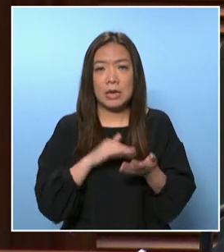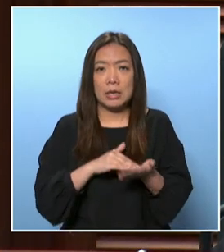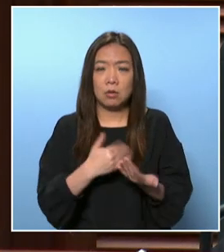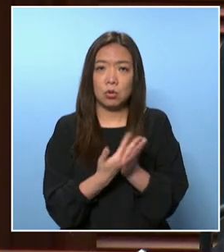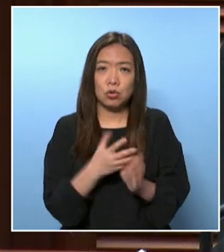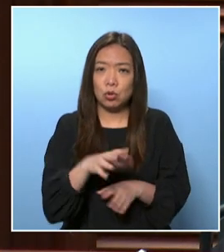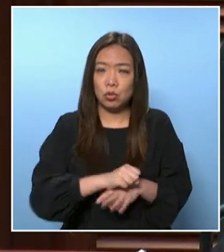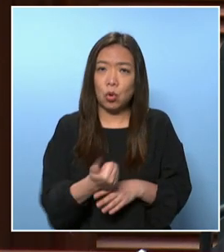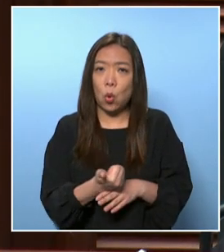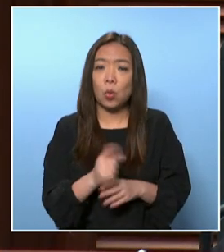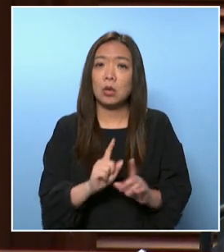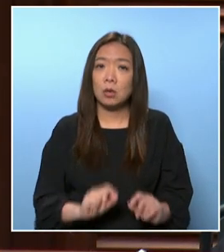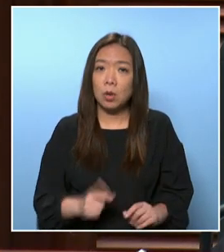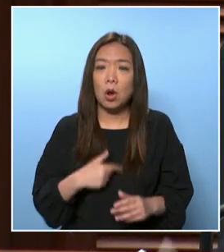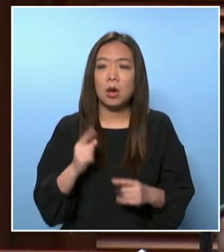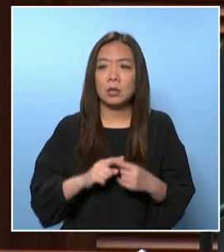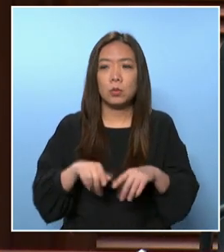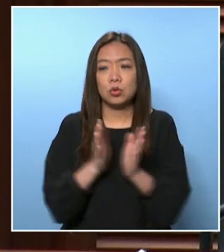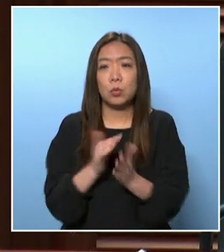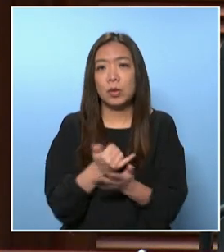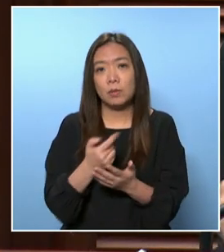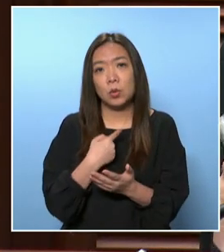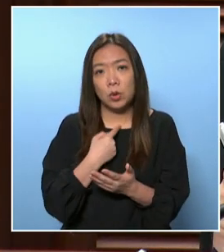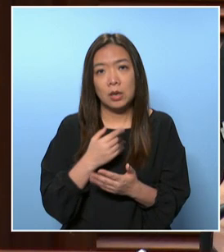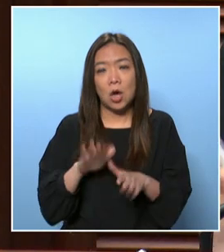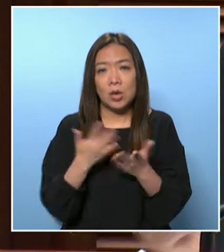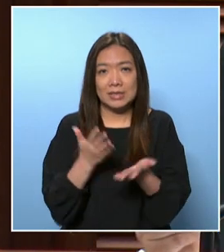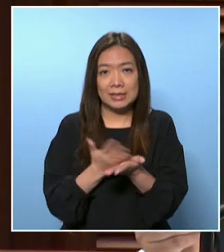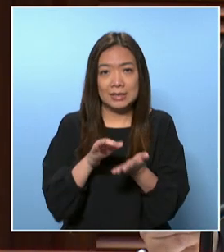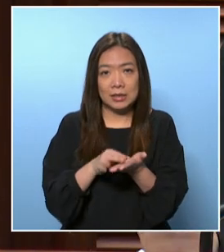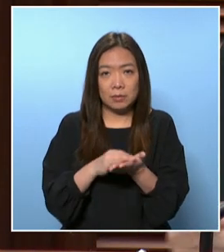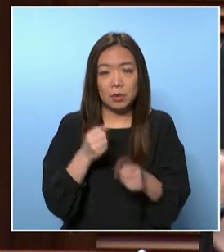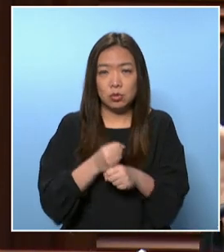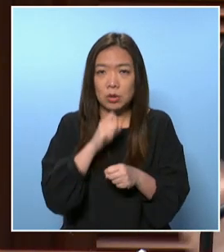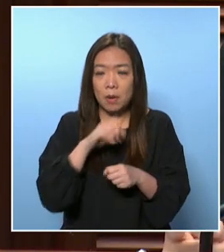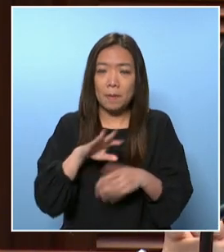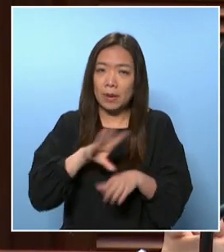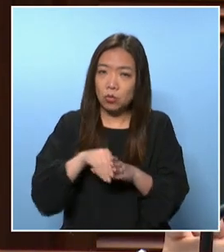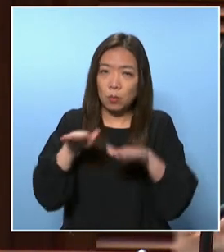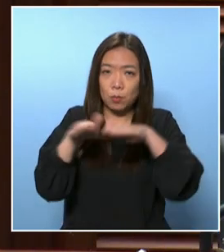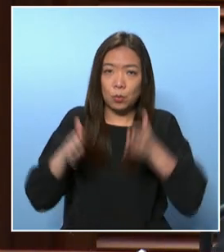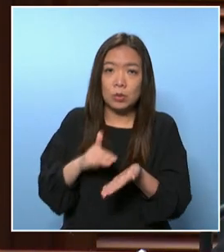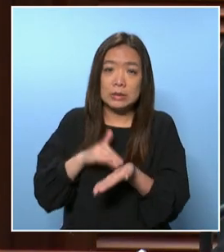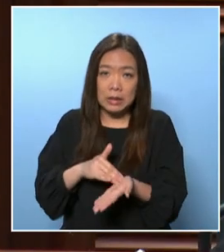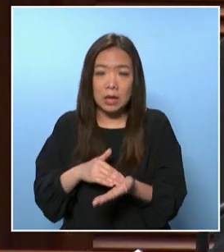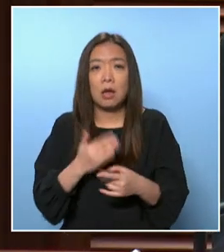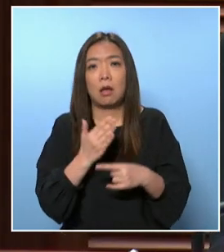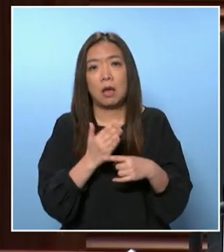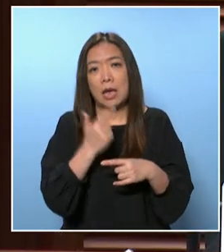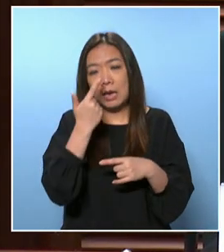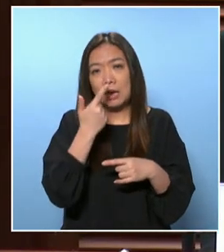full advantage of the resources, albeit the mainland hospital resources. Now, there are some pilots. We have the